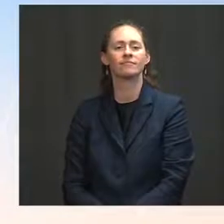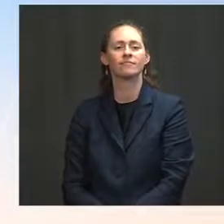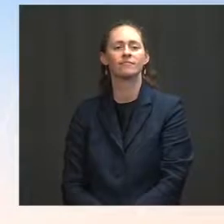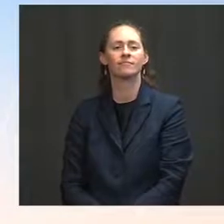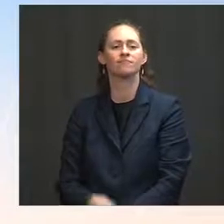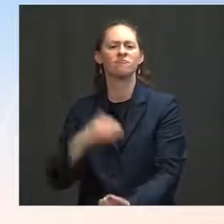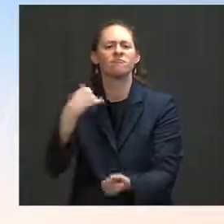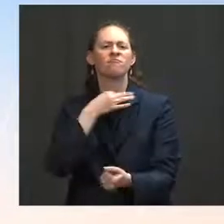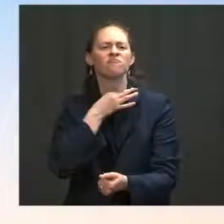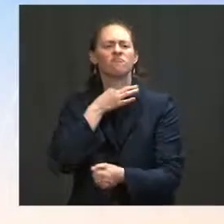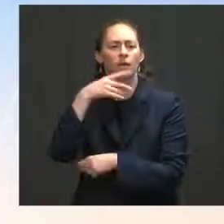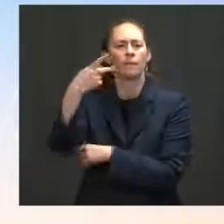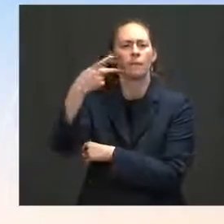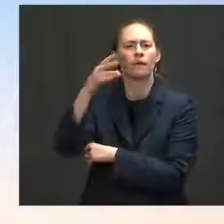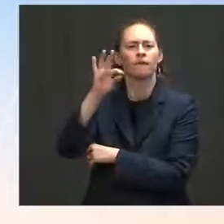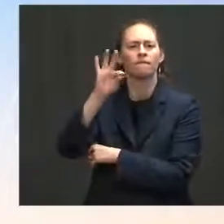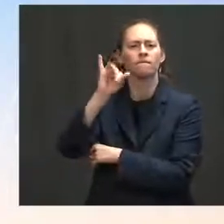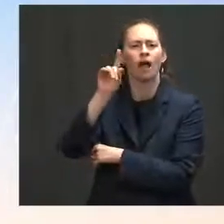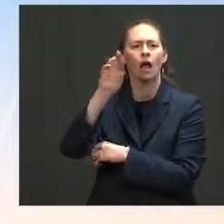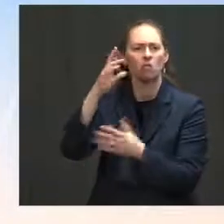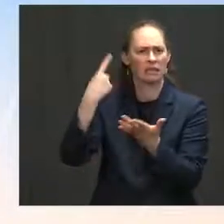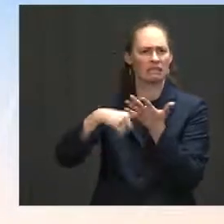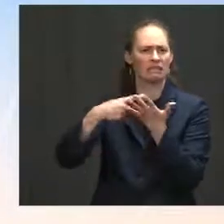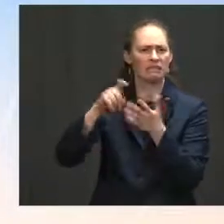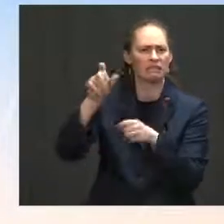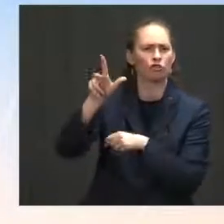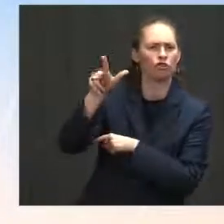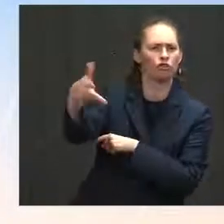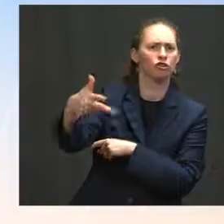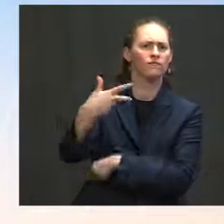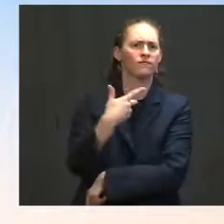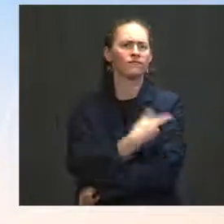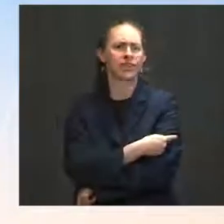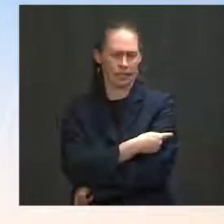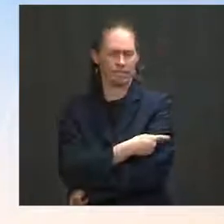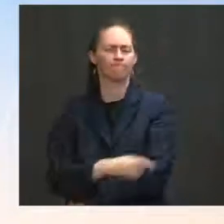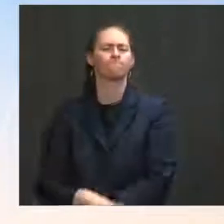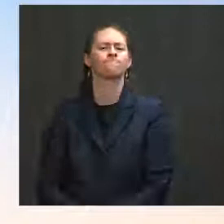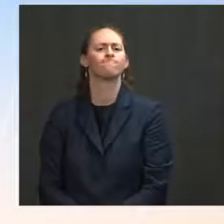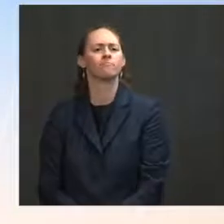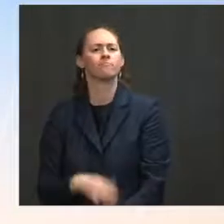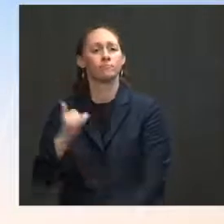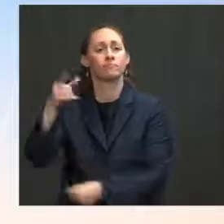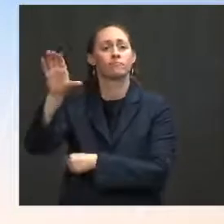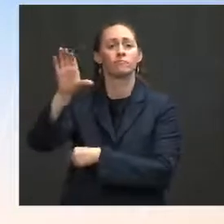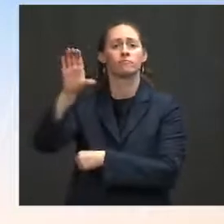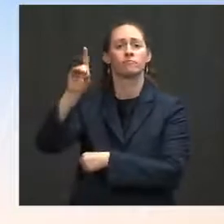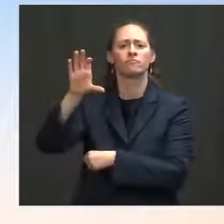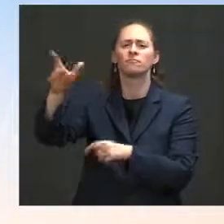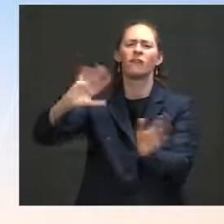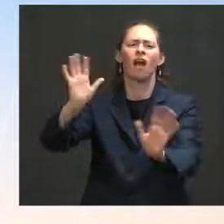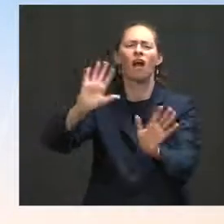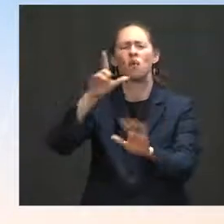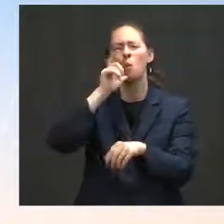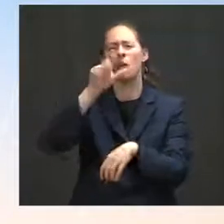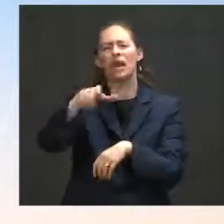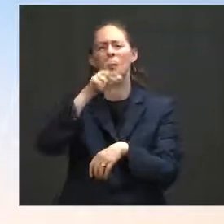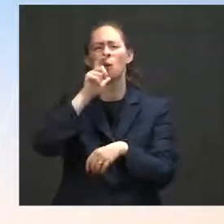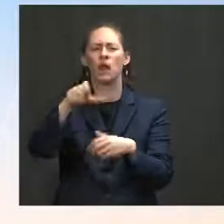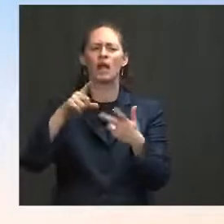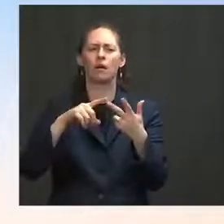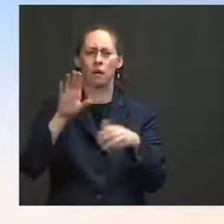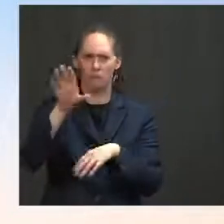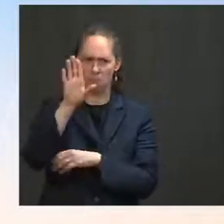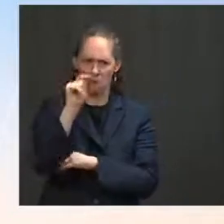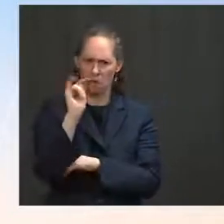better. You mentioned that the FDA and the CDC came out very quickly with a statement saying it's not needed at this time, but is anybody in the administration asking